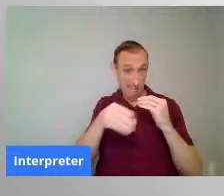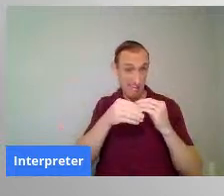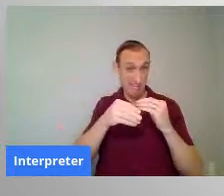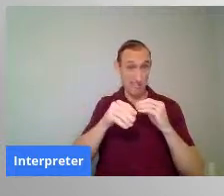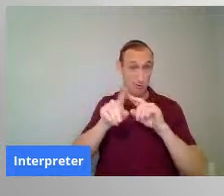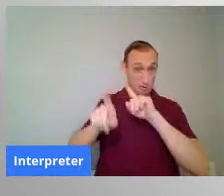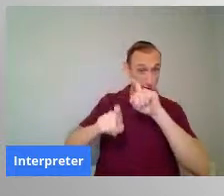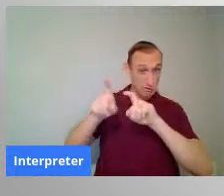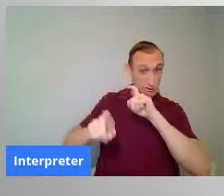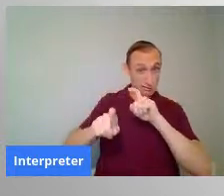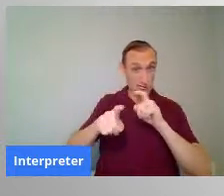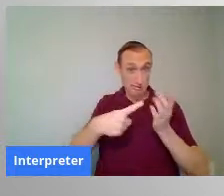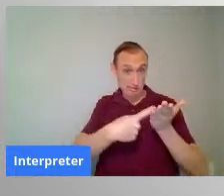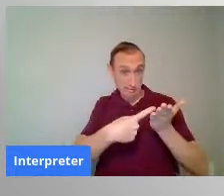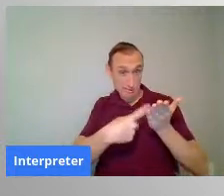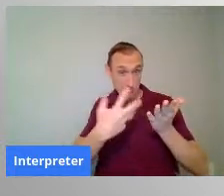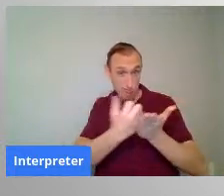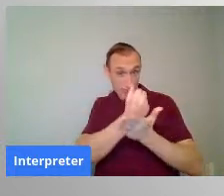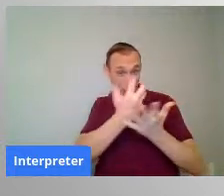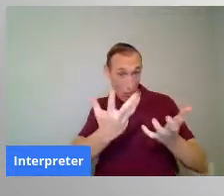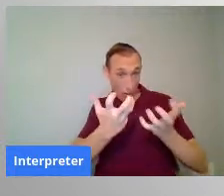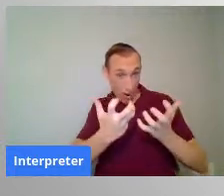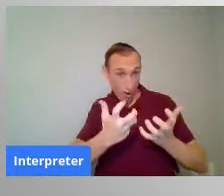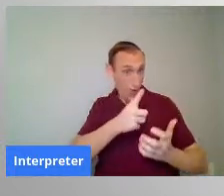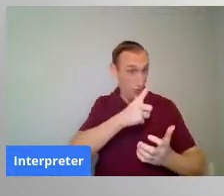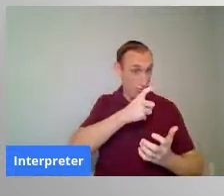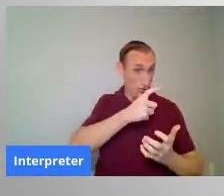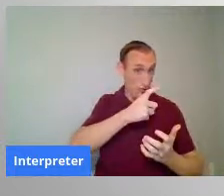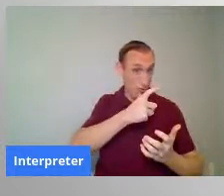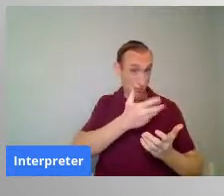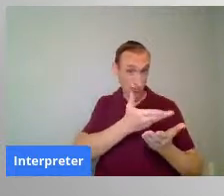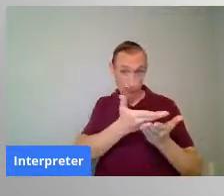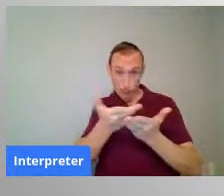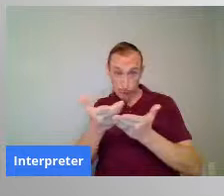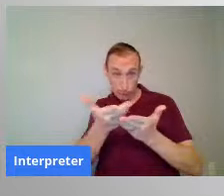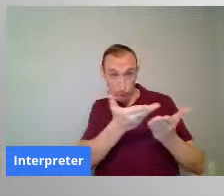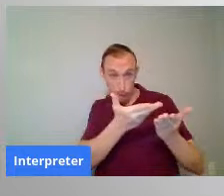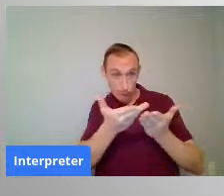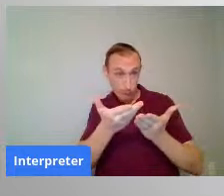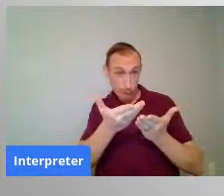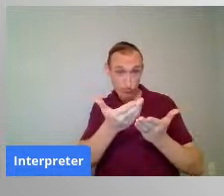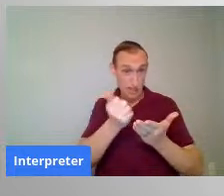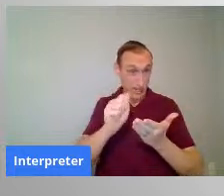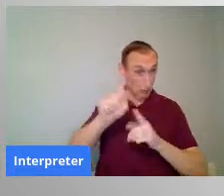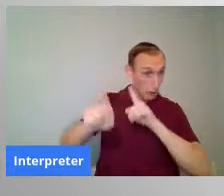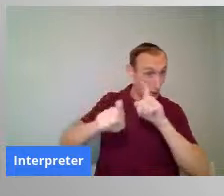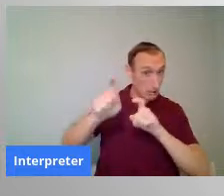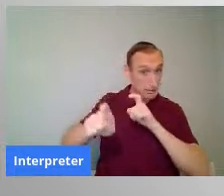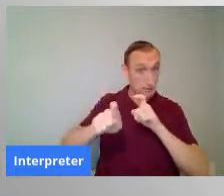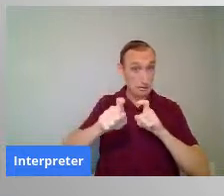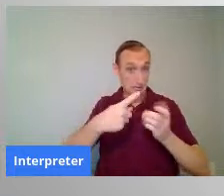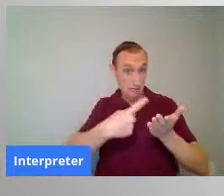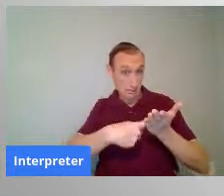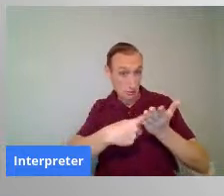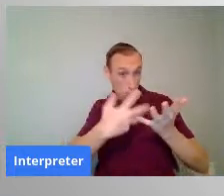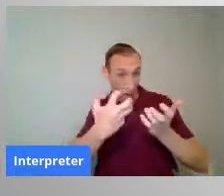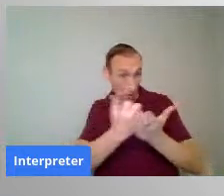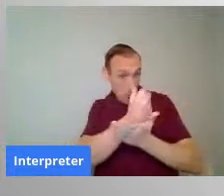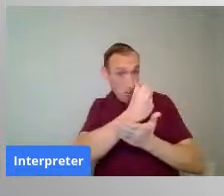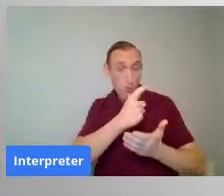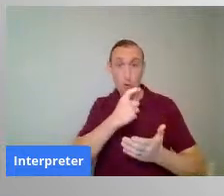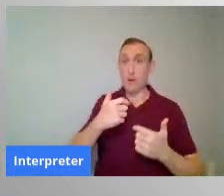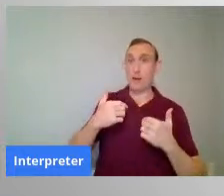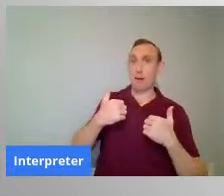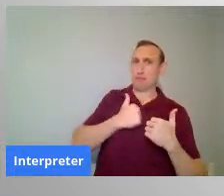or discussion on the document the updates that were provided in the document. So I'm sorry I didn't